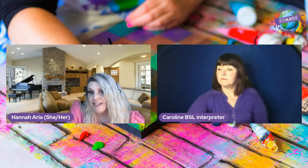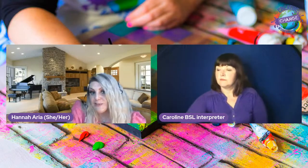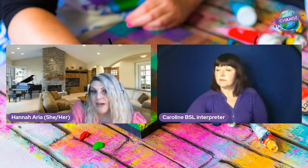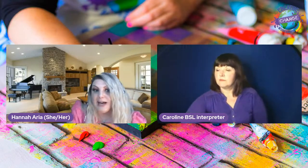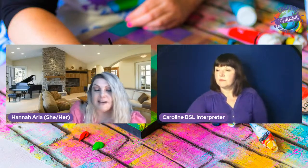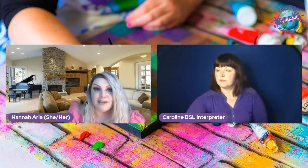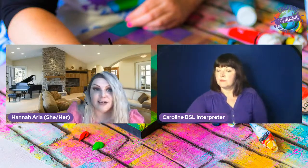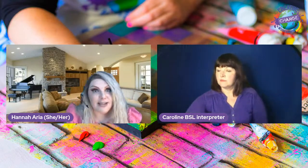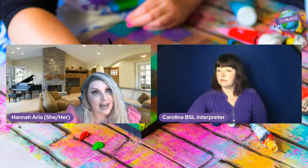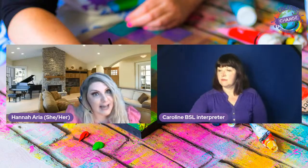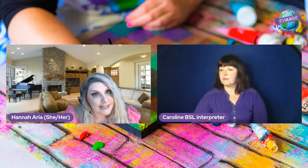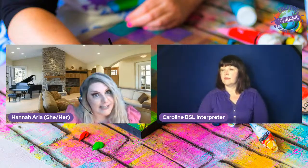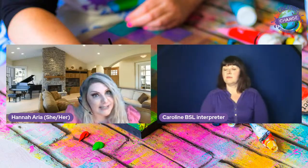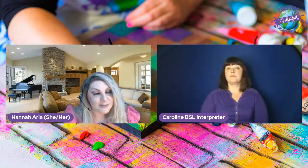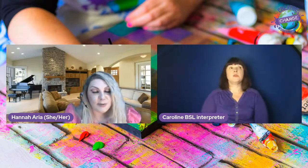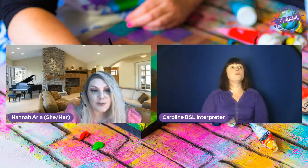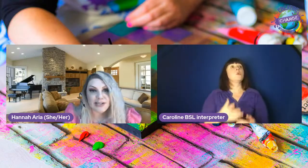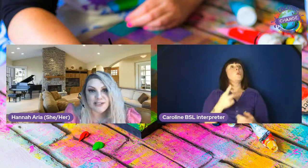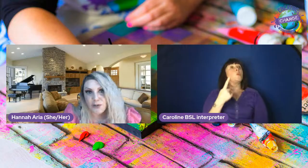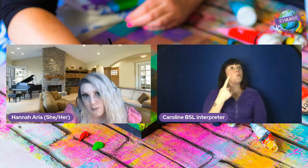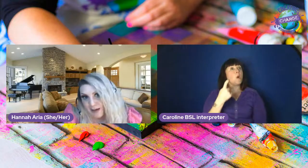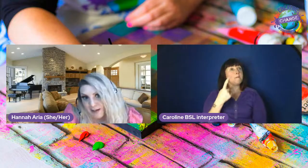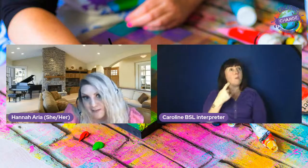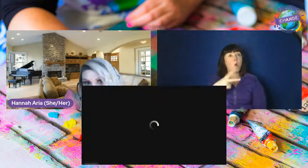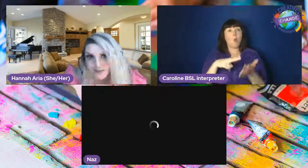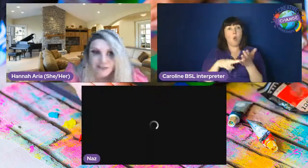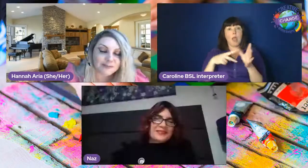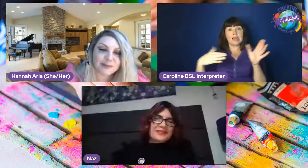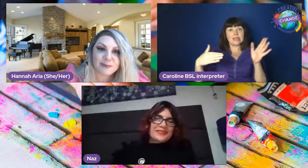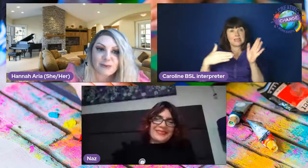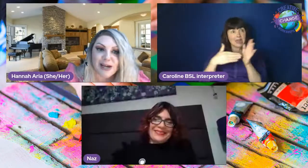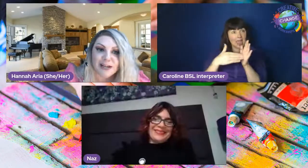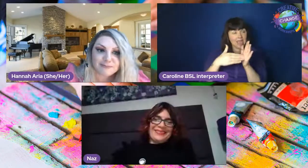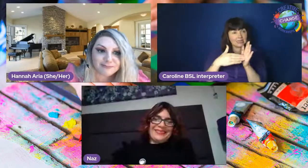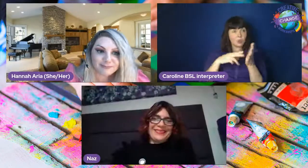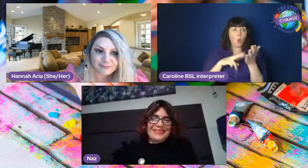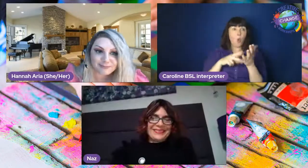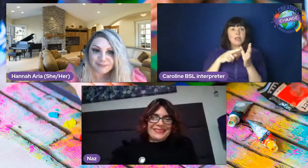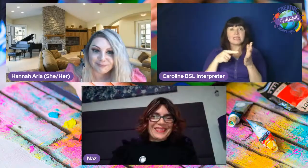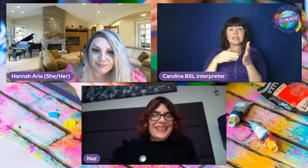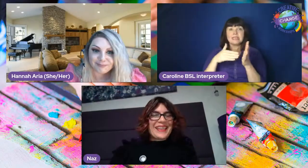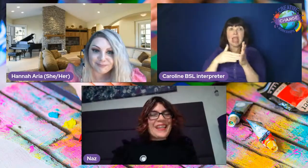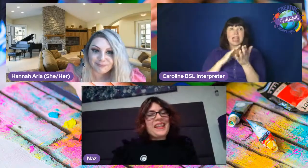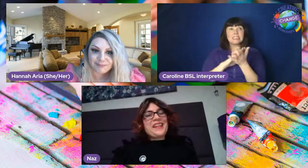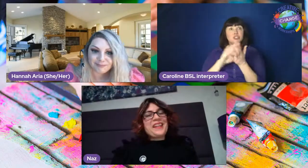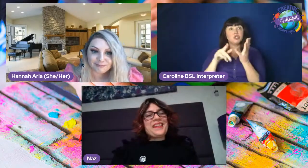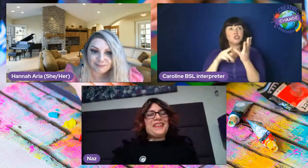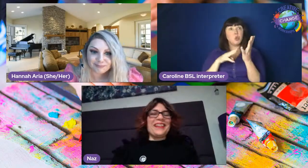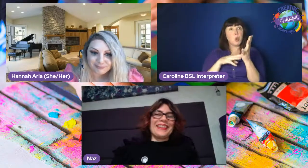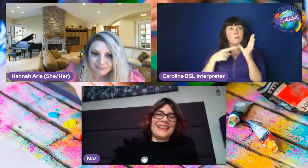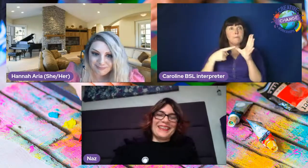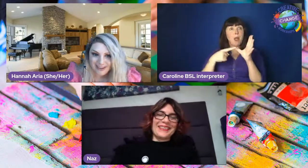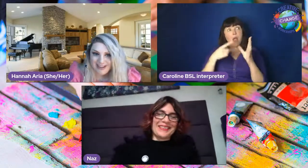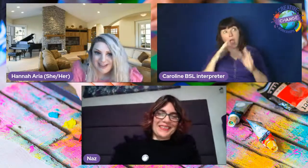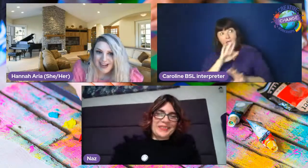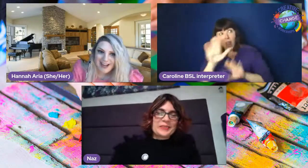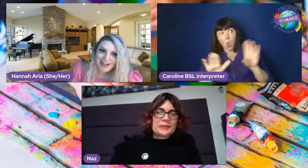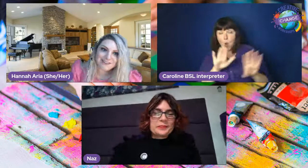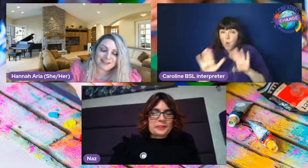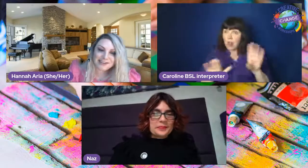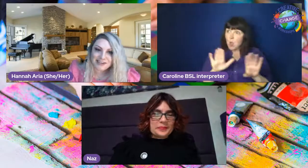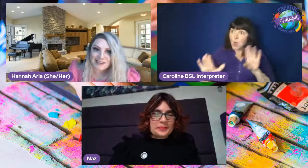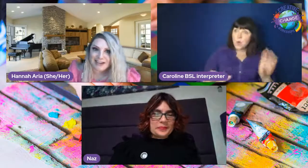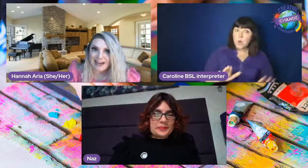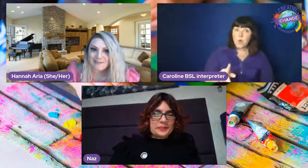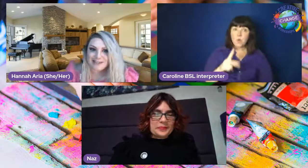but not least, we have Naz, or Nazuma, as some people call her. Hello. Hello.